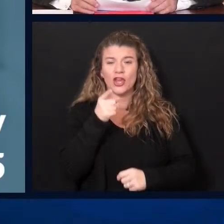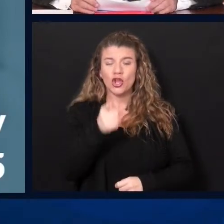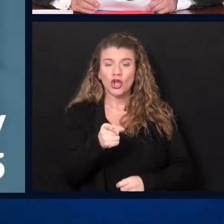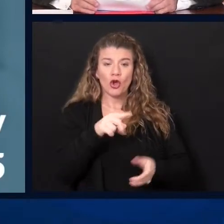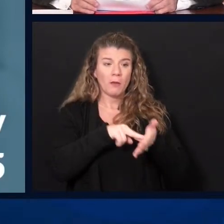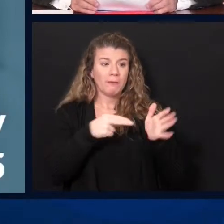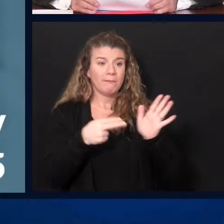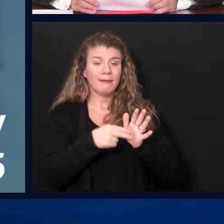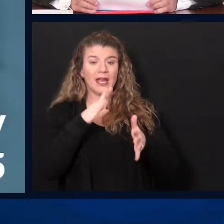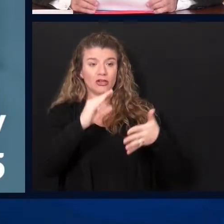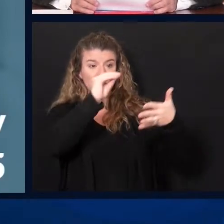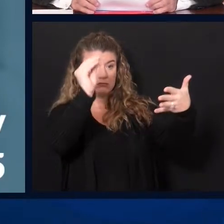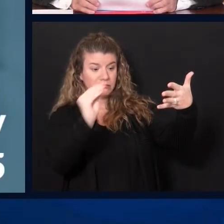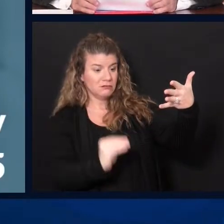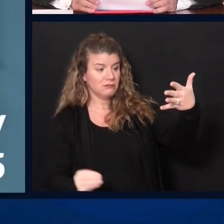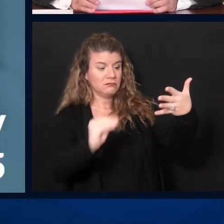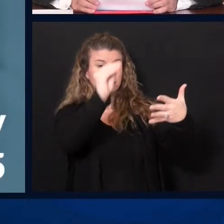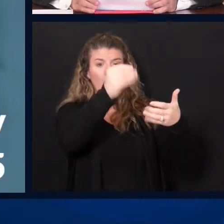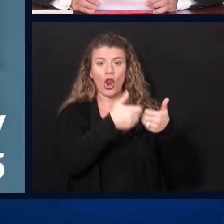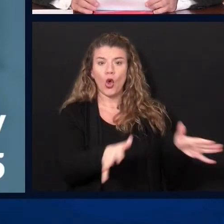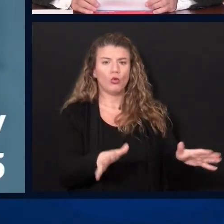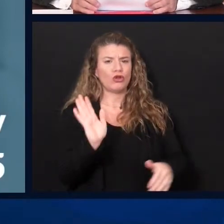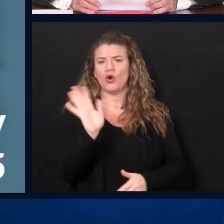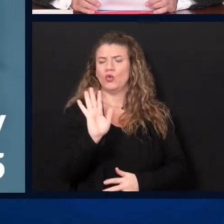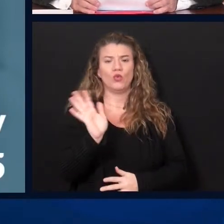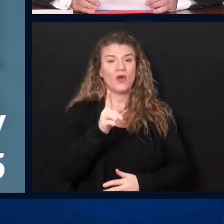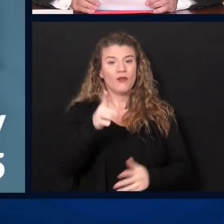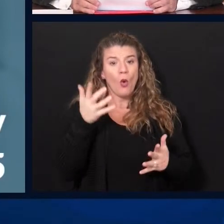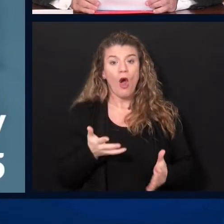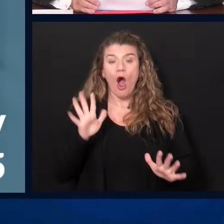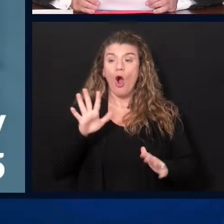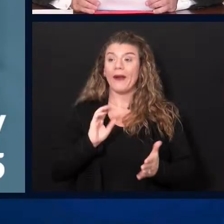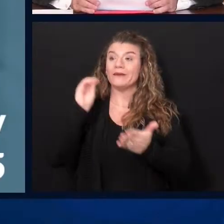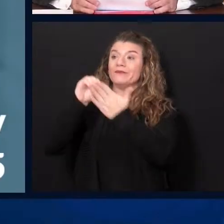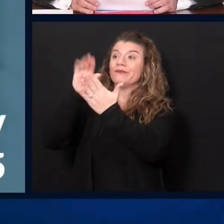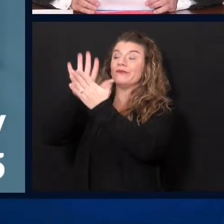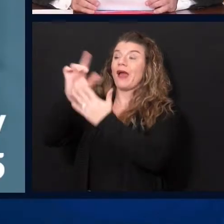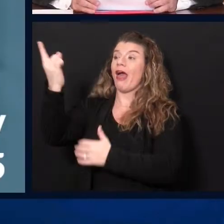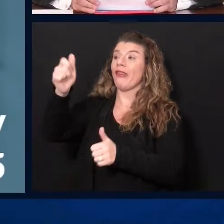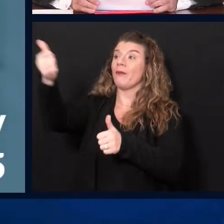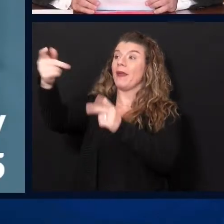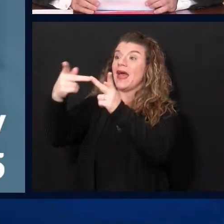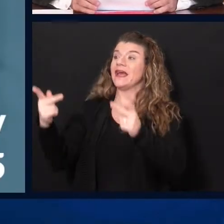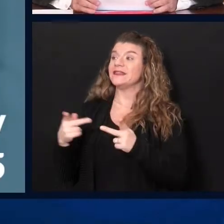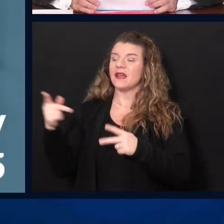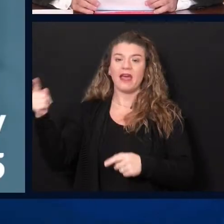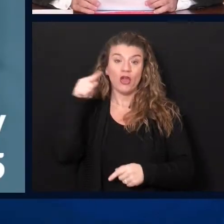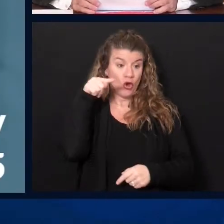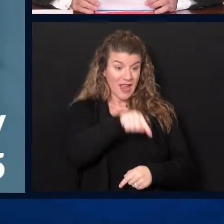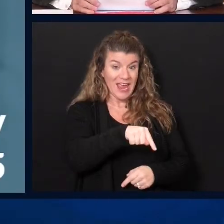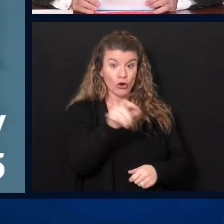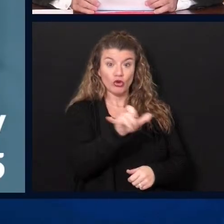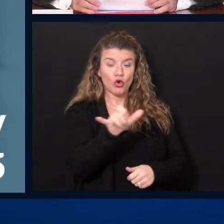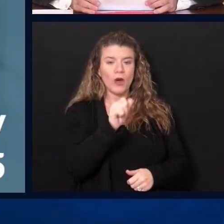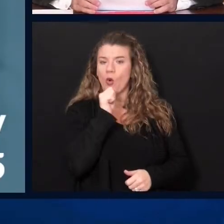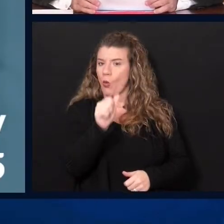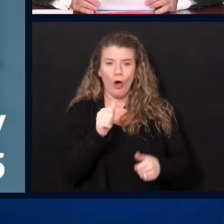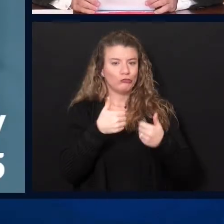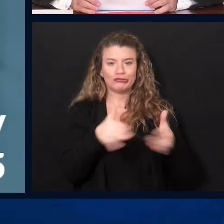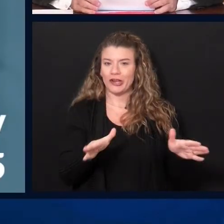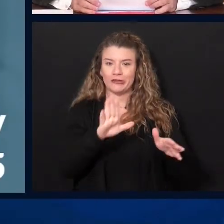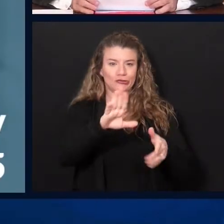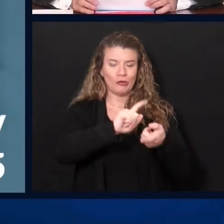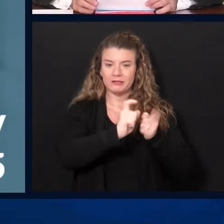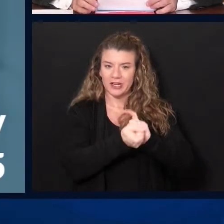lose your place in line if you're on a wait list somewhere else. Get pre-registered. It will just